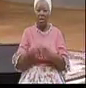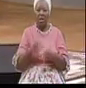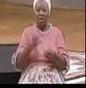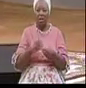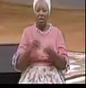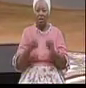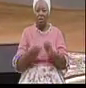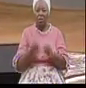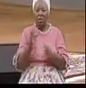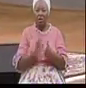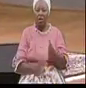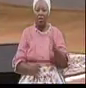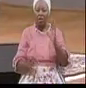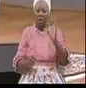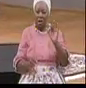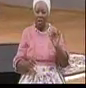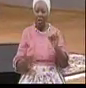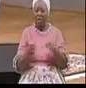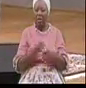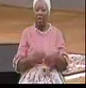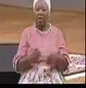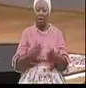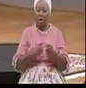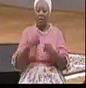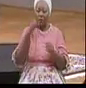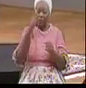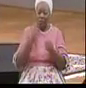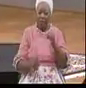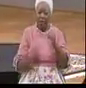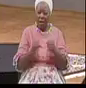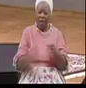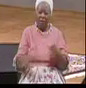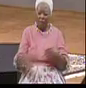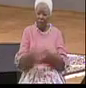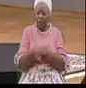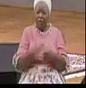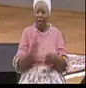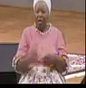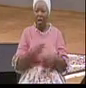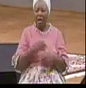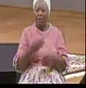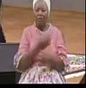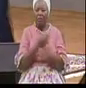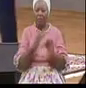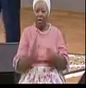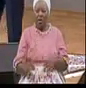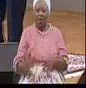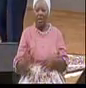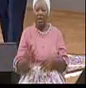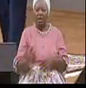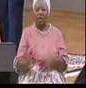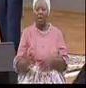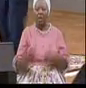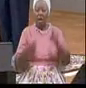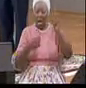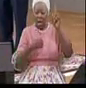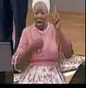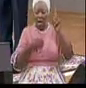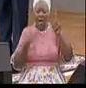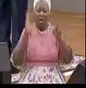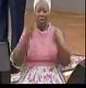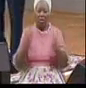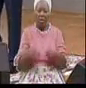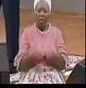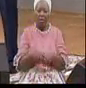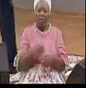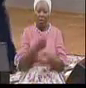19, ultimately, finally, fully, and freely, I will also